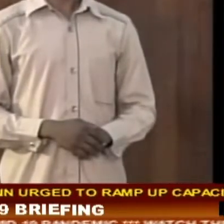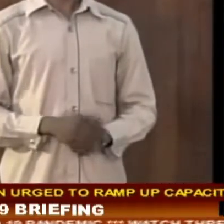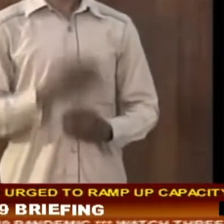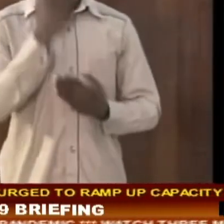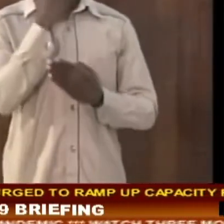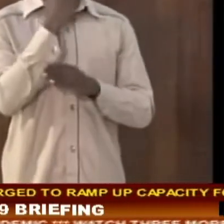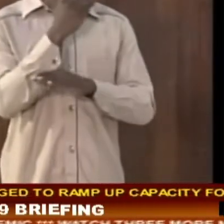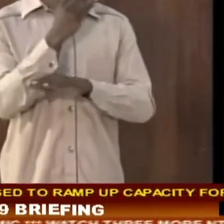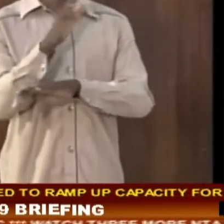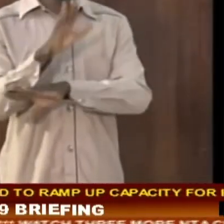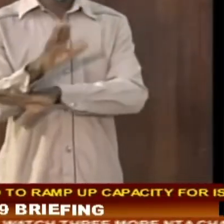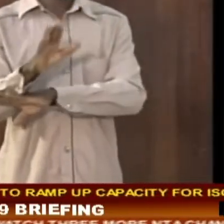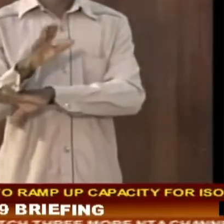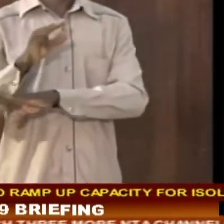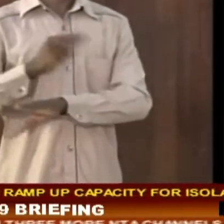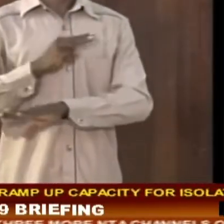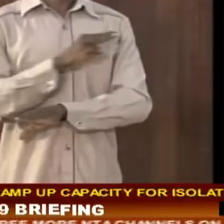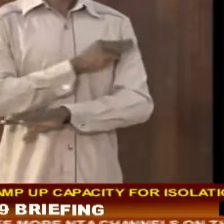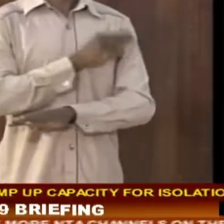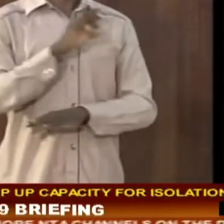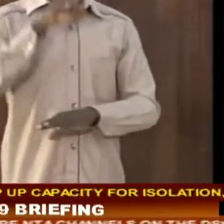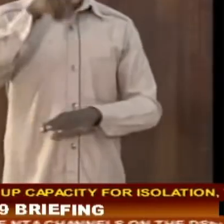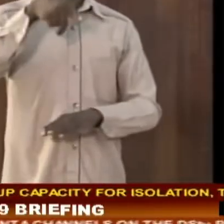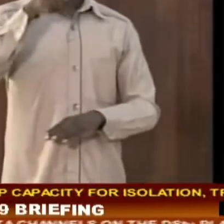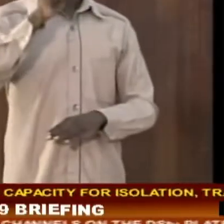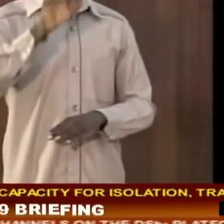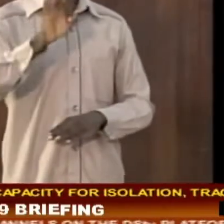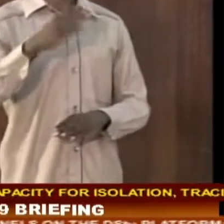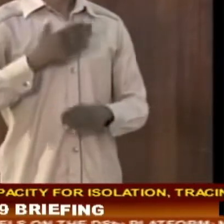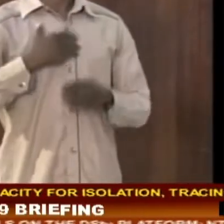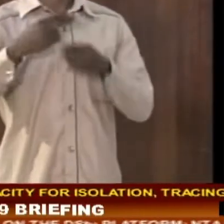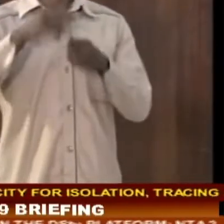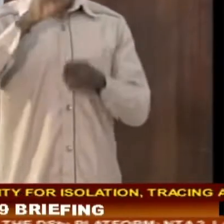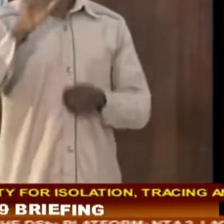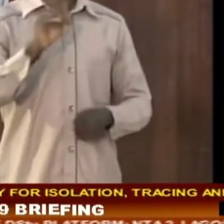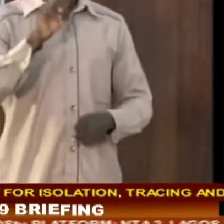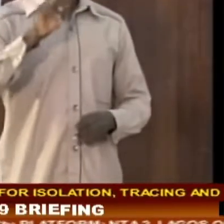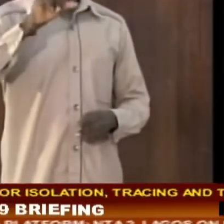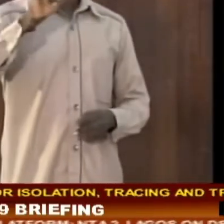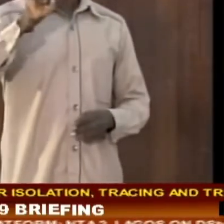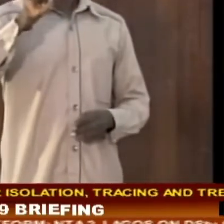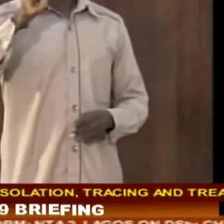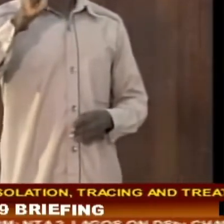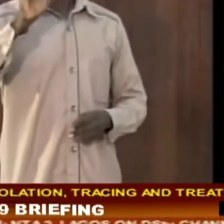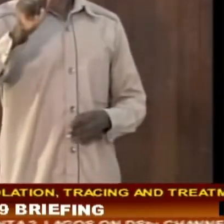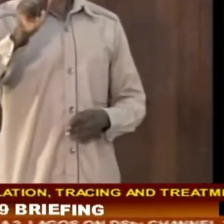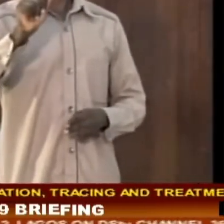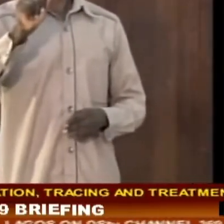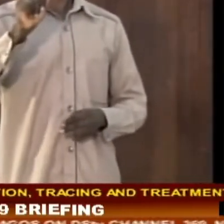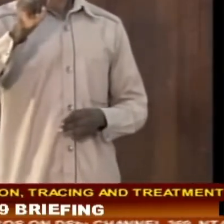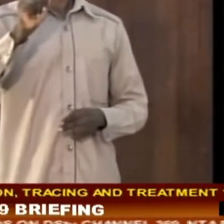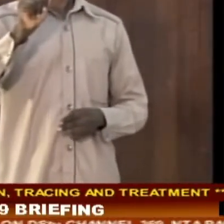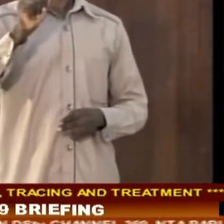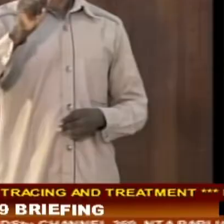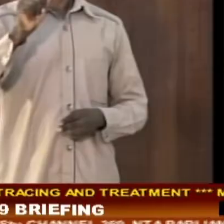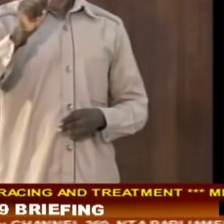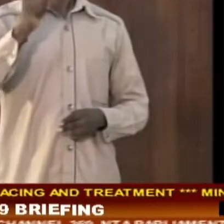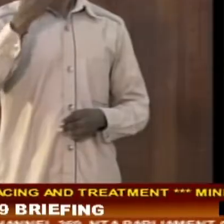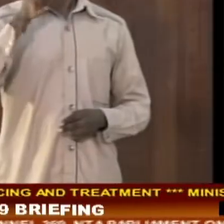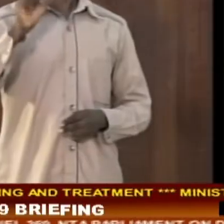good evening good afternoon members of the PTF my name is Juliana T right for the